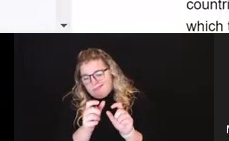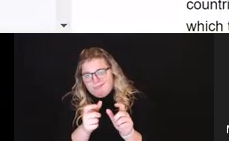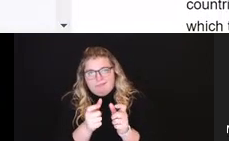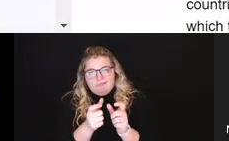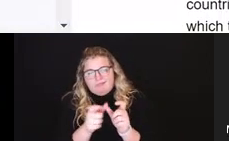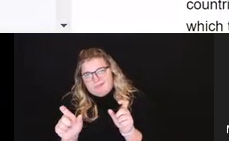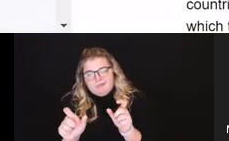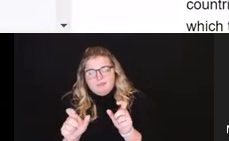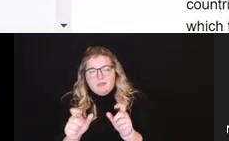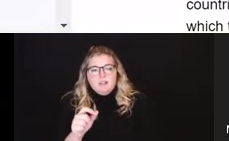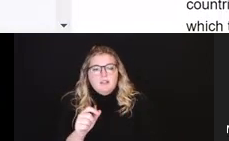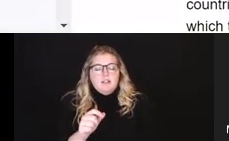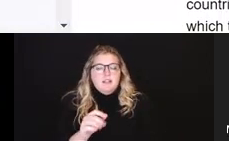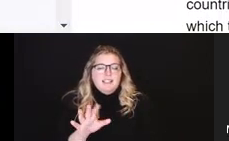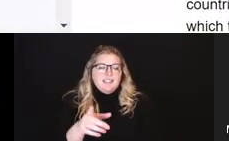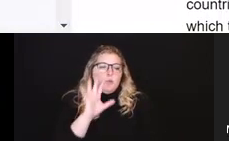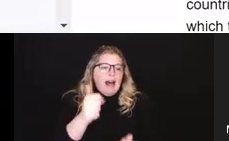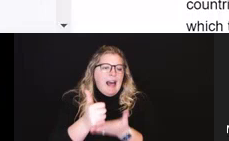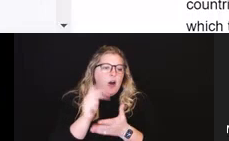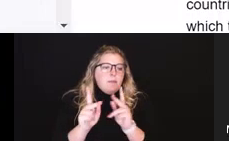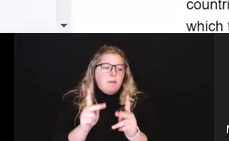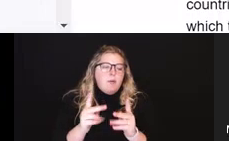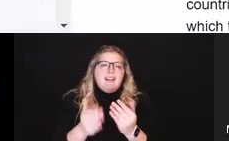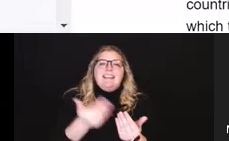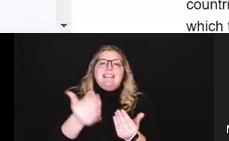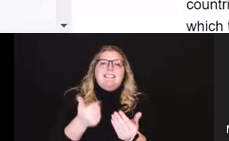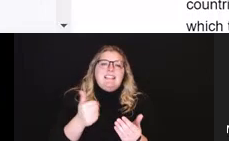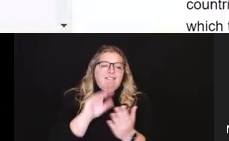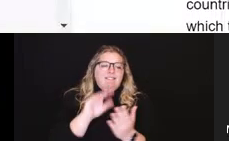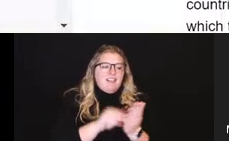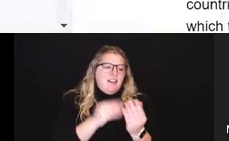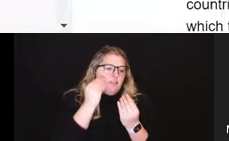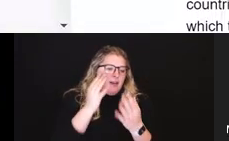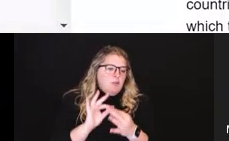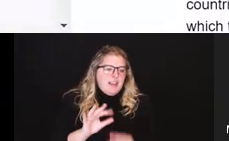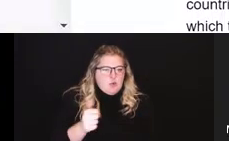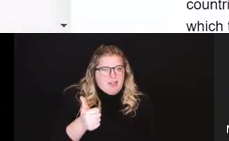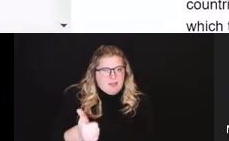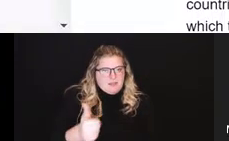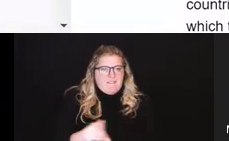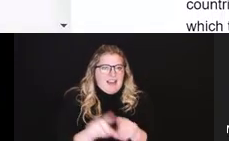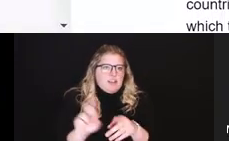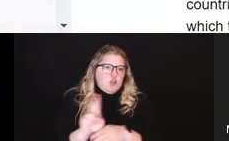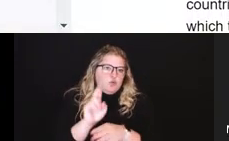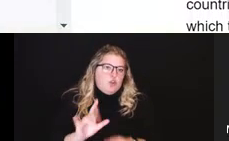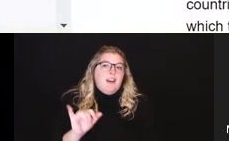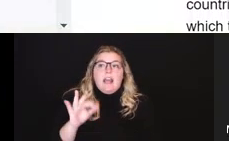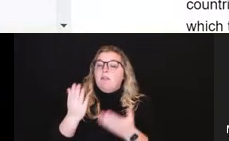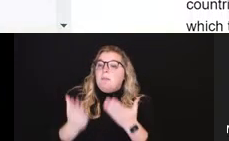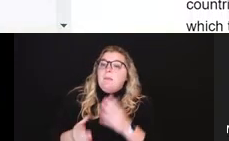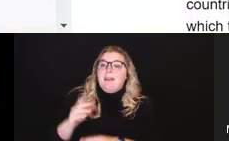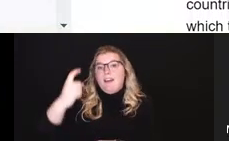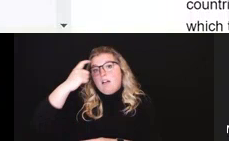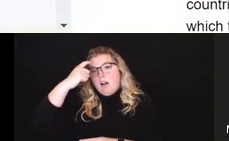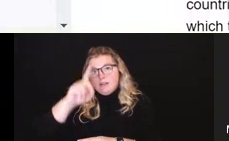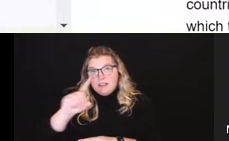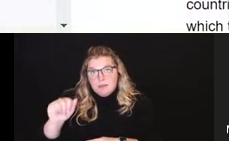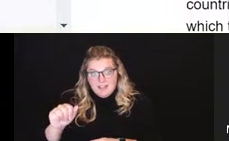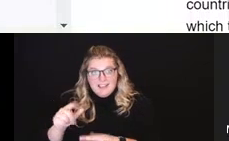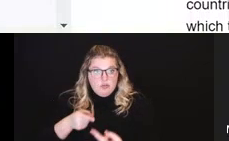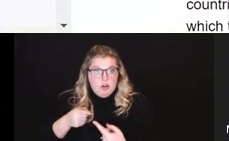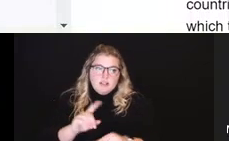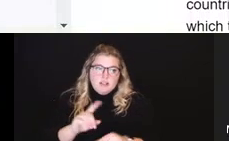people maybe more easily fill in information related to themselves. If somebody struggles, maybe a cognitive disability. I don't know about you,